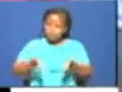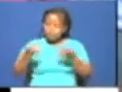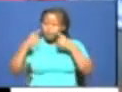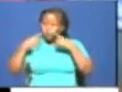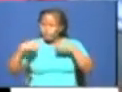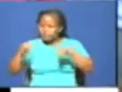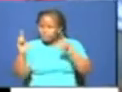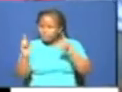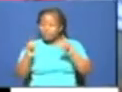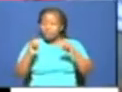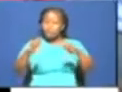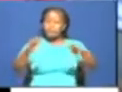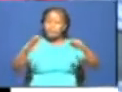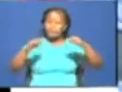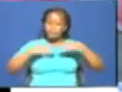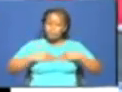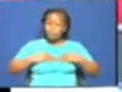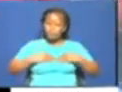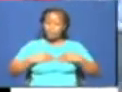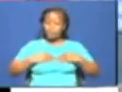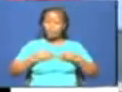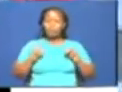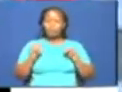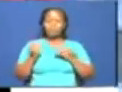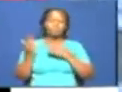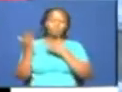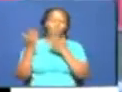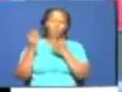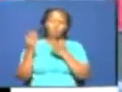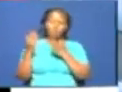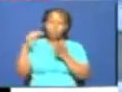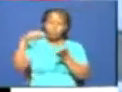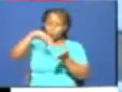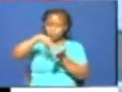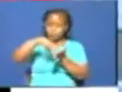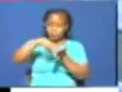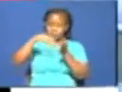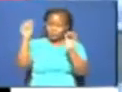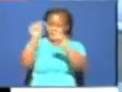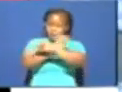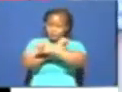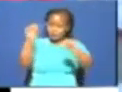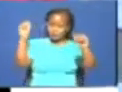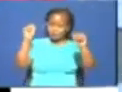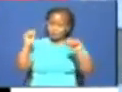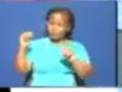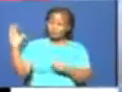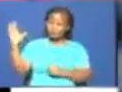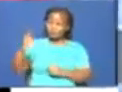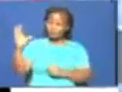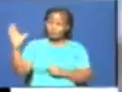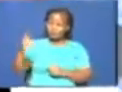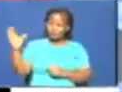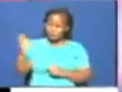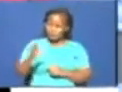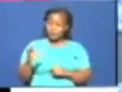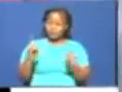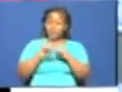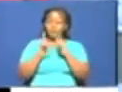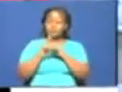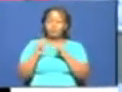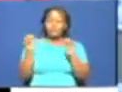accept to present myself as a presidential candidate at the presidential